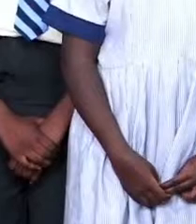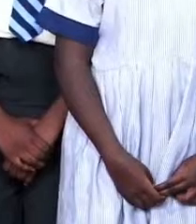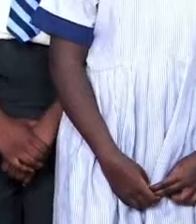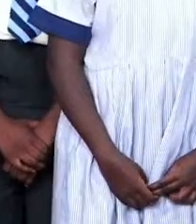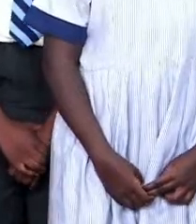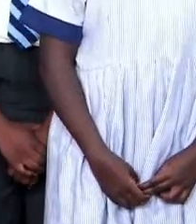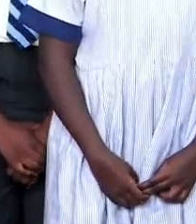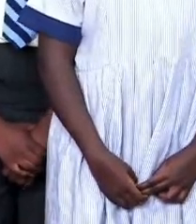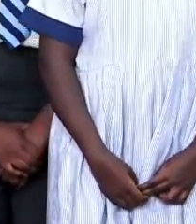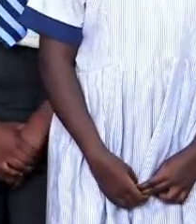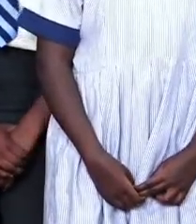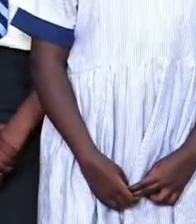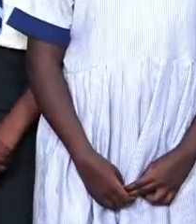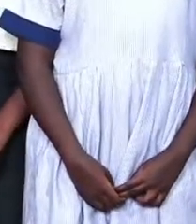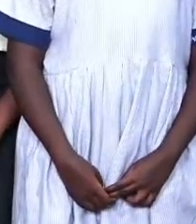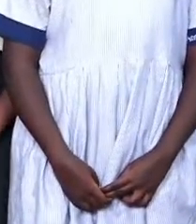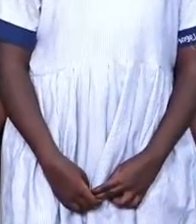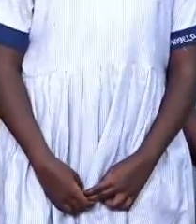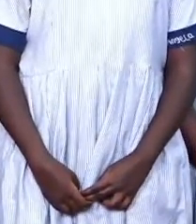out.